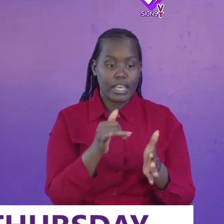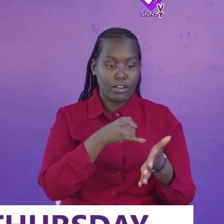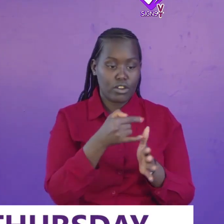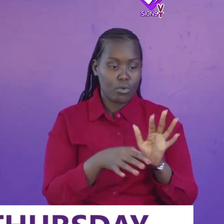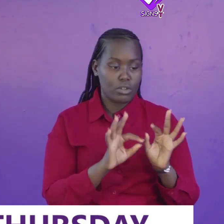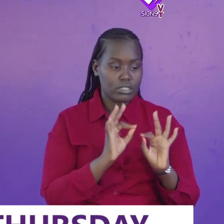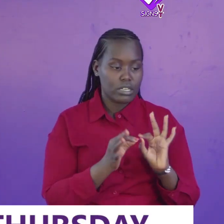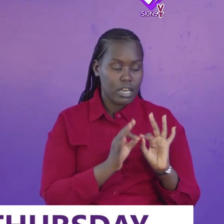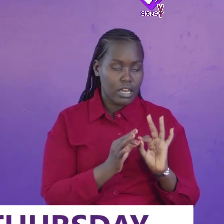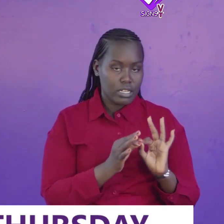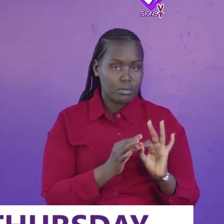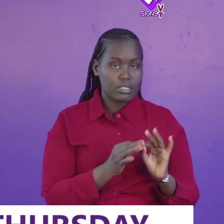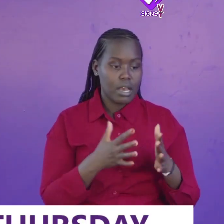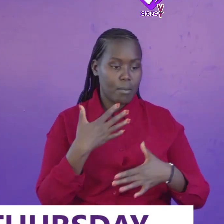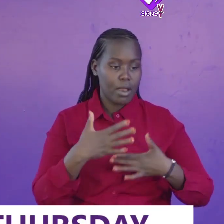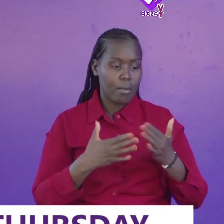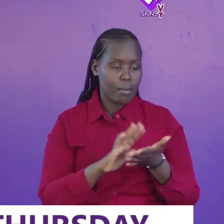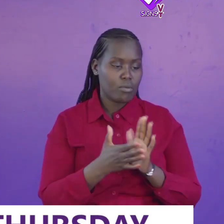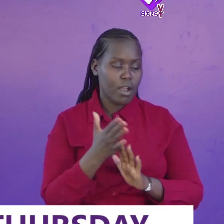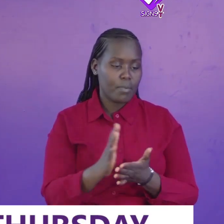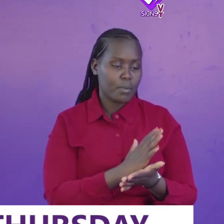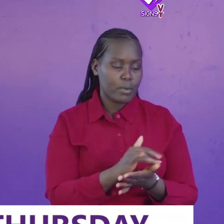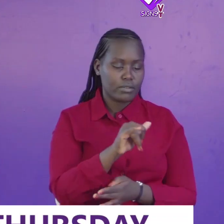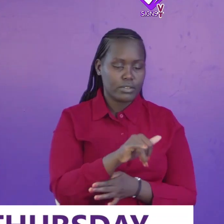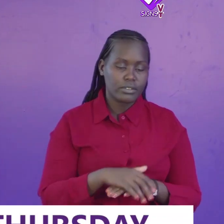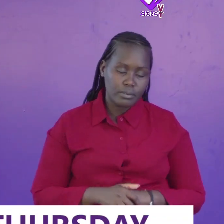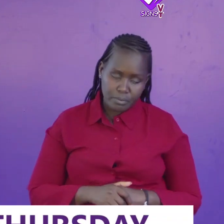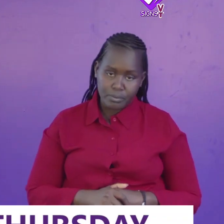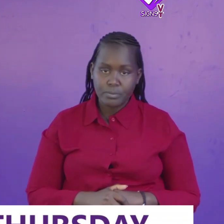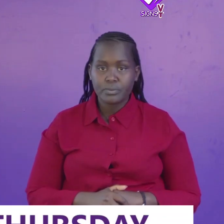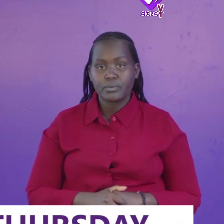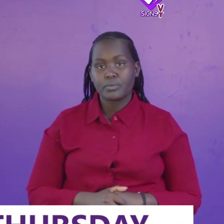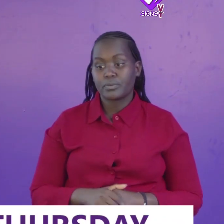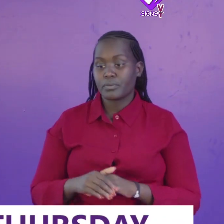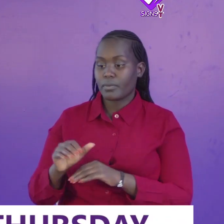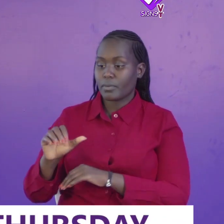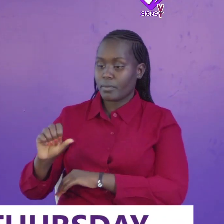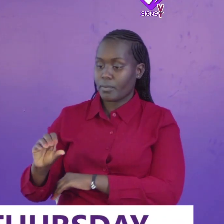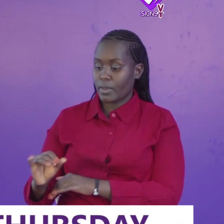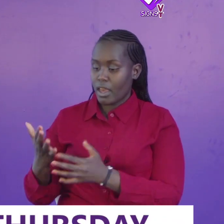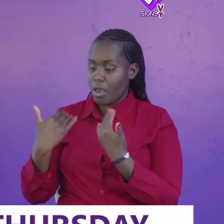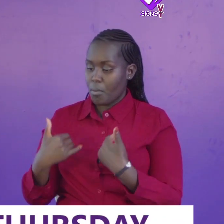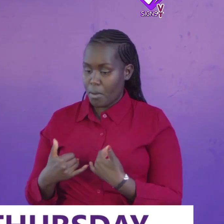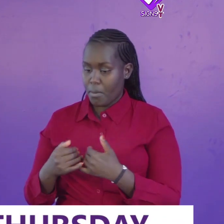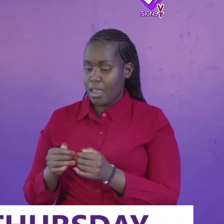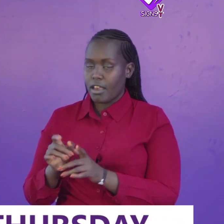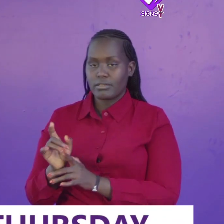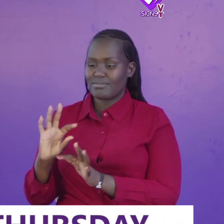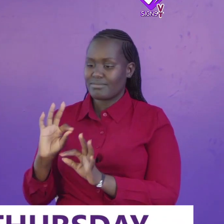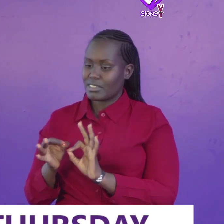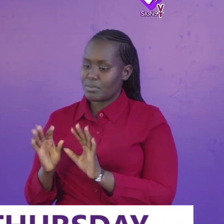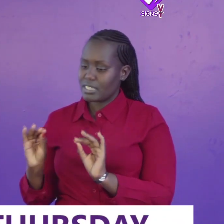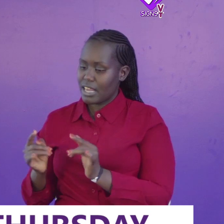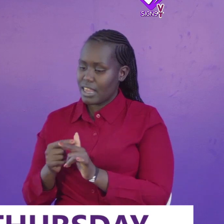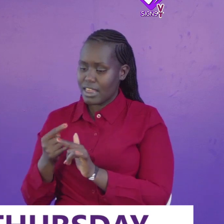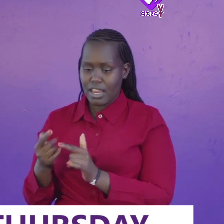I am so happy and grateful to be a part of that. Yes. So kama mtu sasa kama mimi mwenye si interpreter and I'm not a